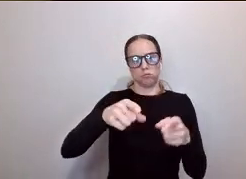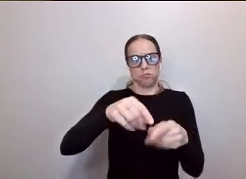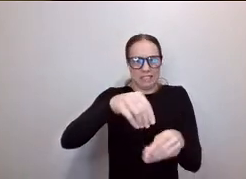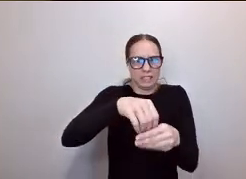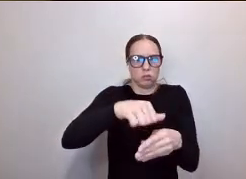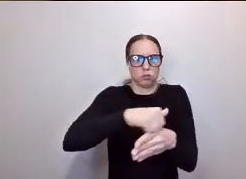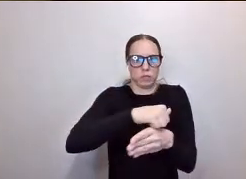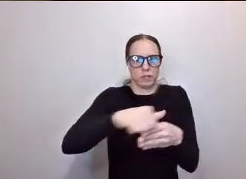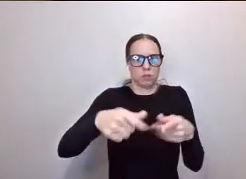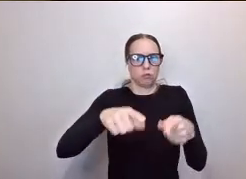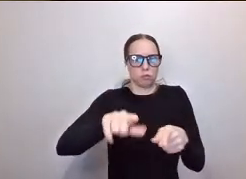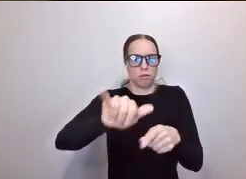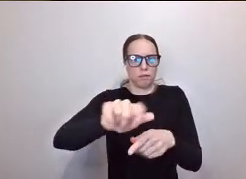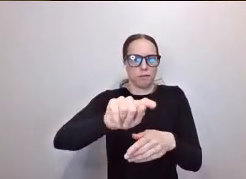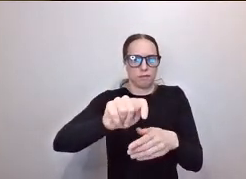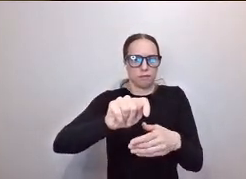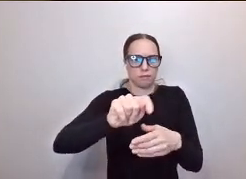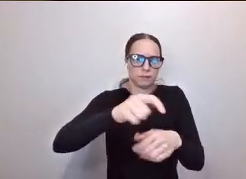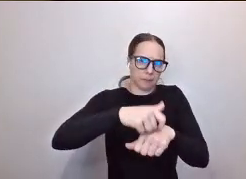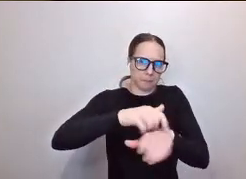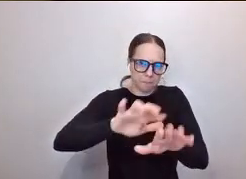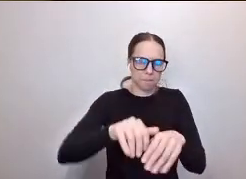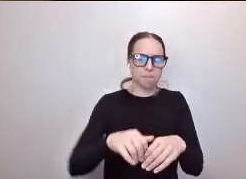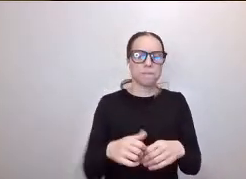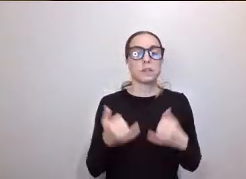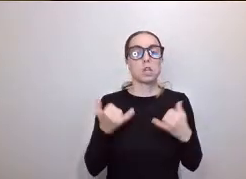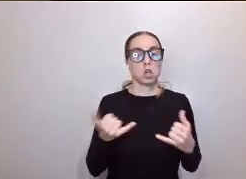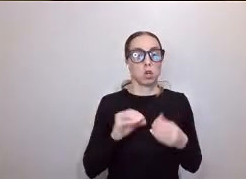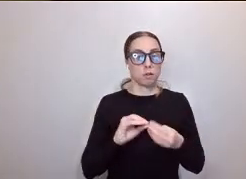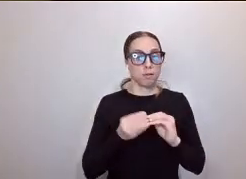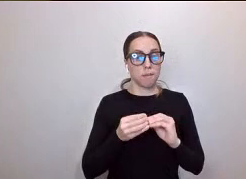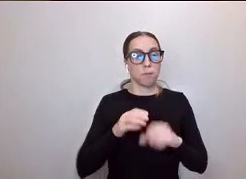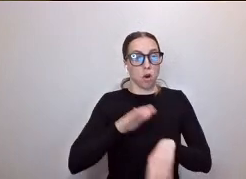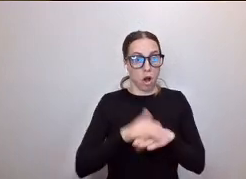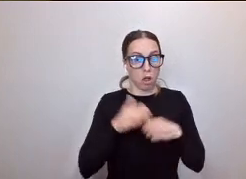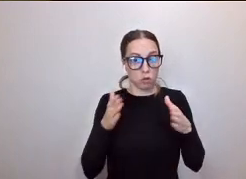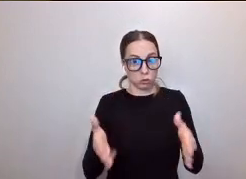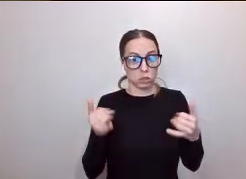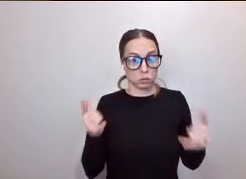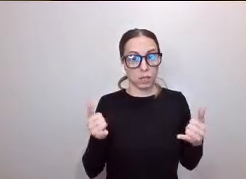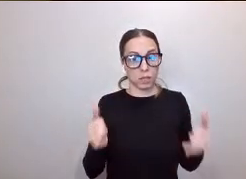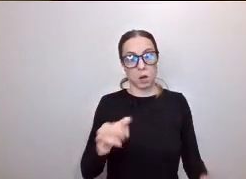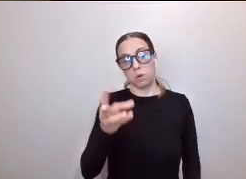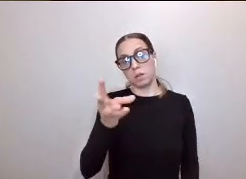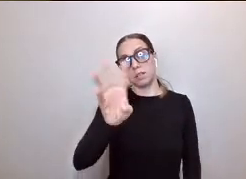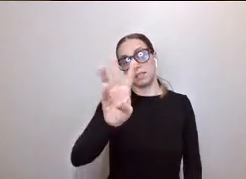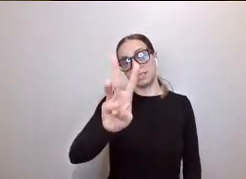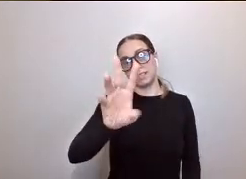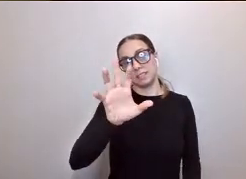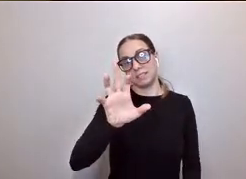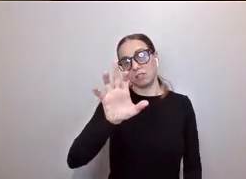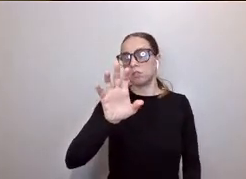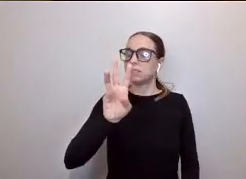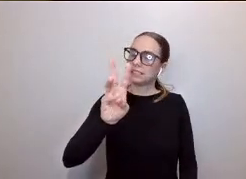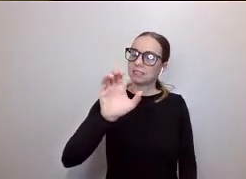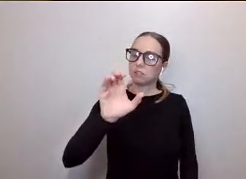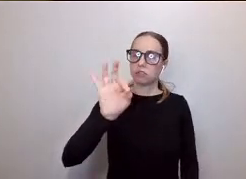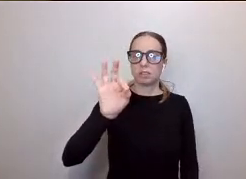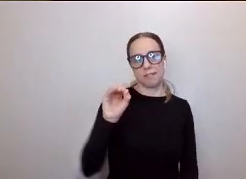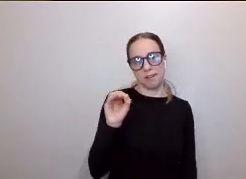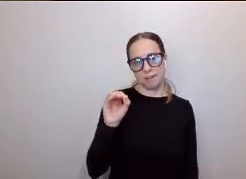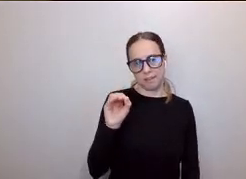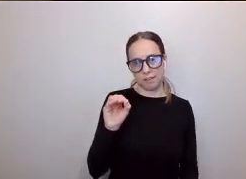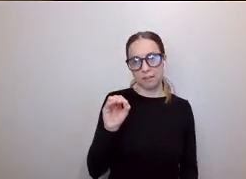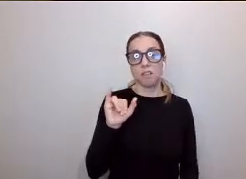on the street right now is 690, so that's a pretty substantial increase in the single year in